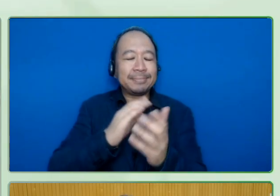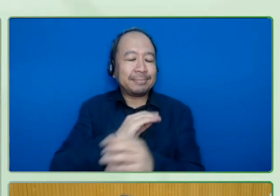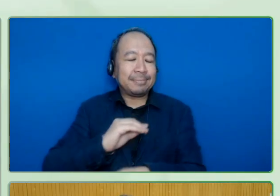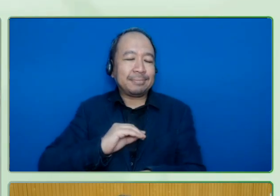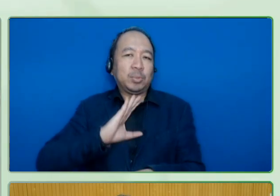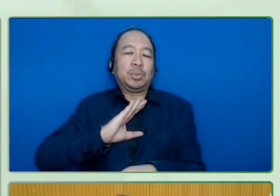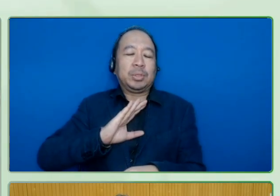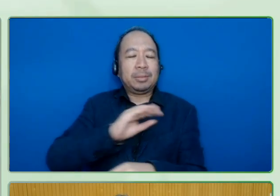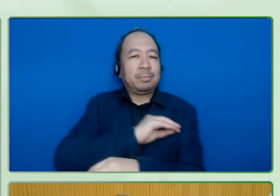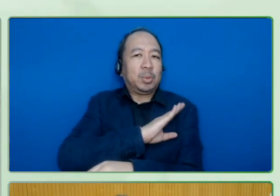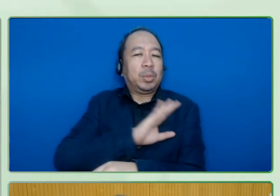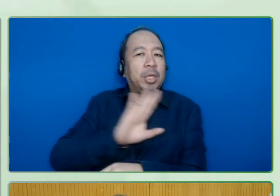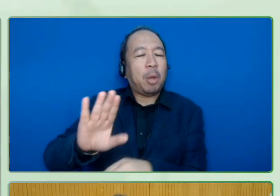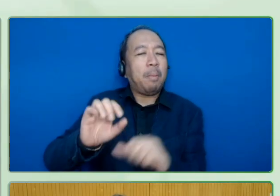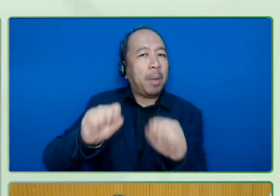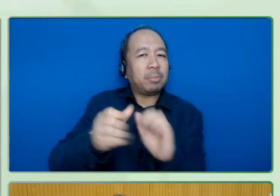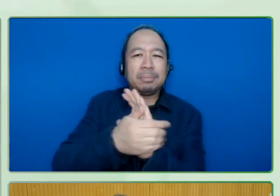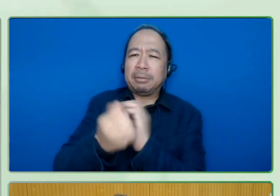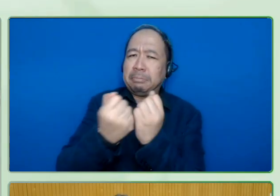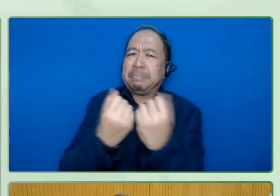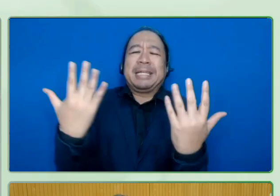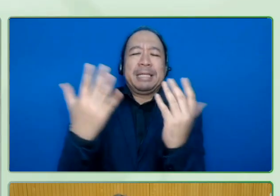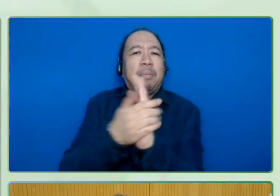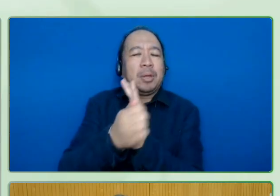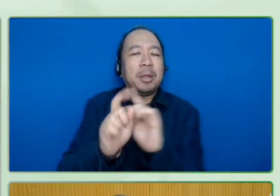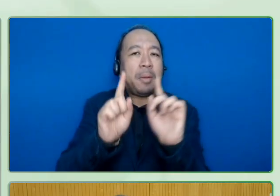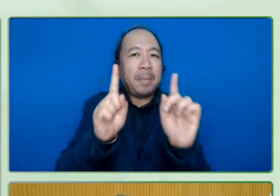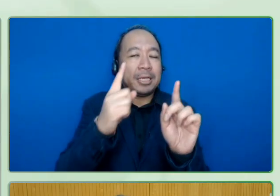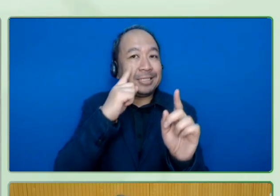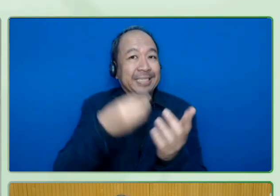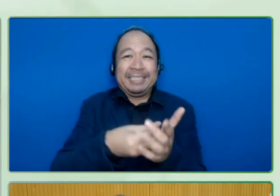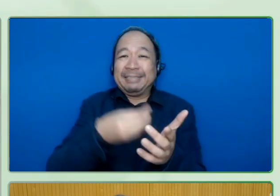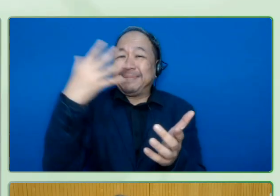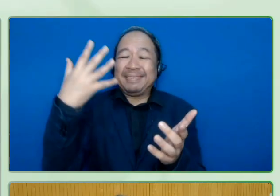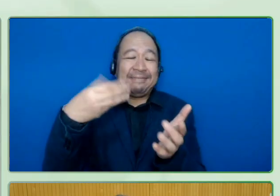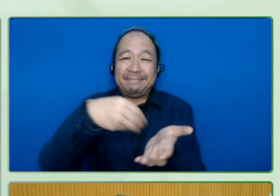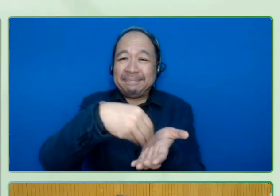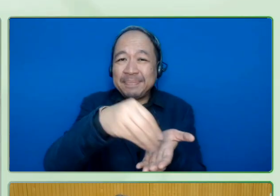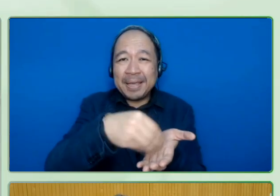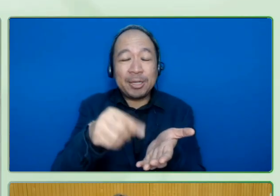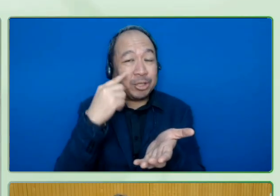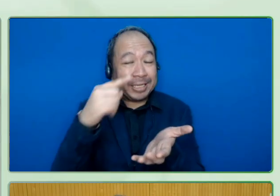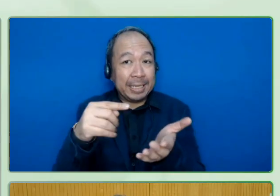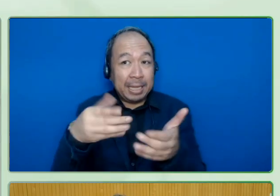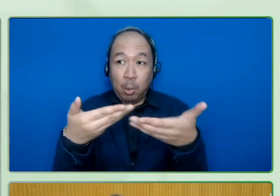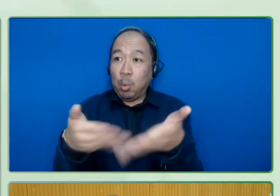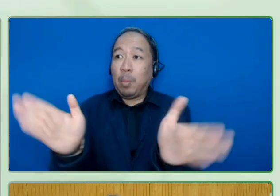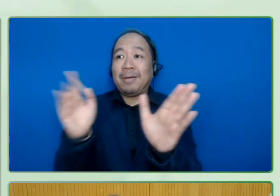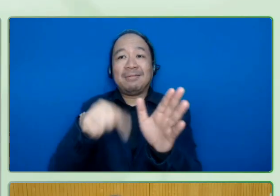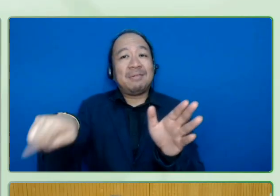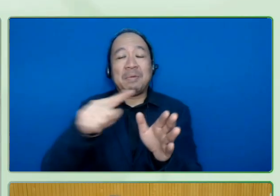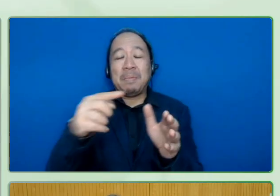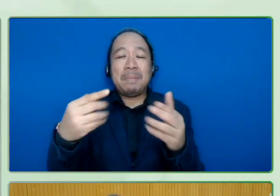of potential, however, due to high implementation costs, they are not really available in public health systems. One way